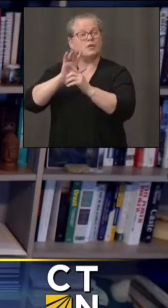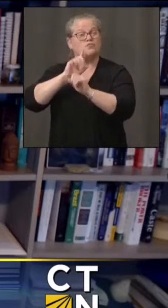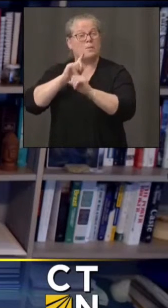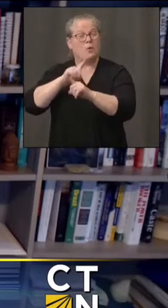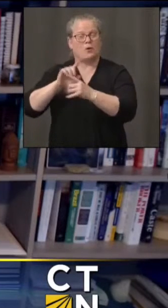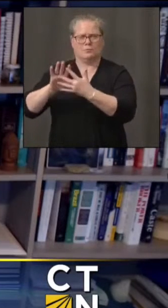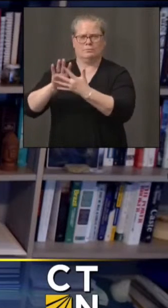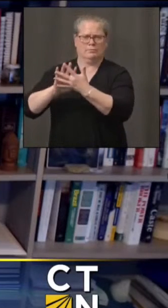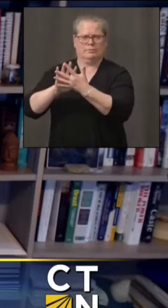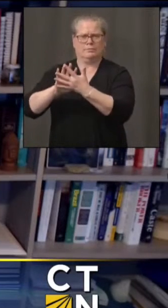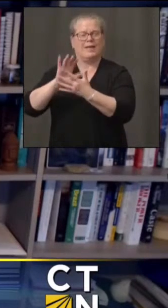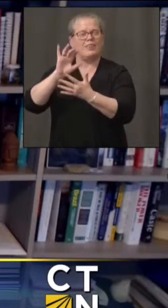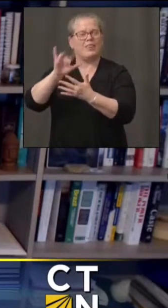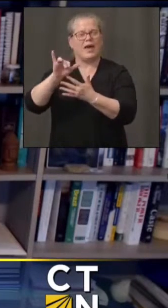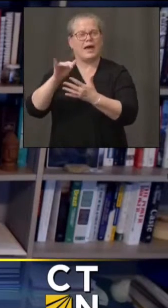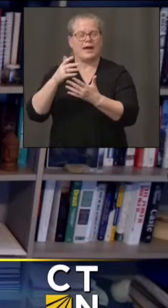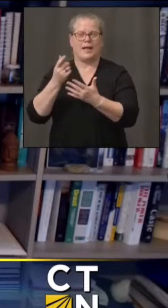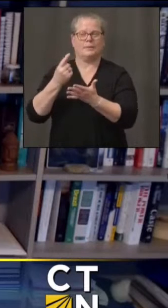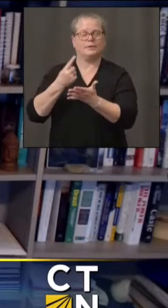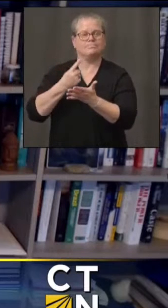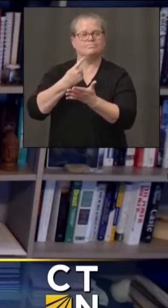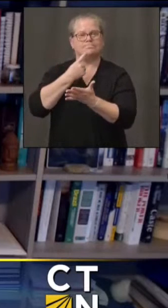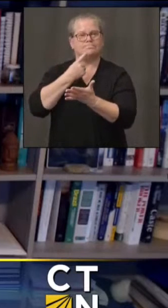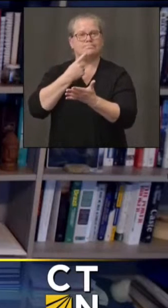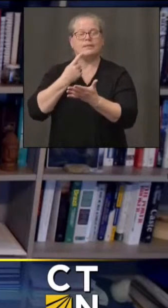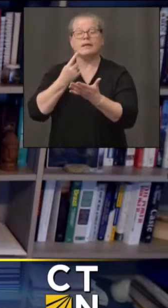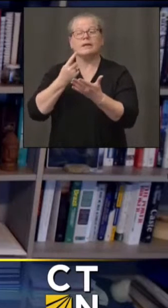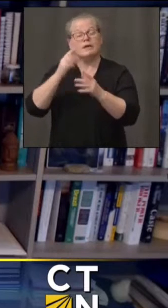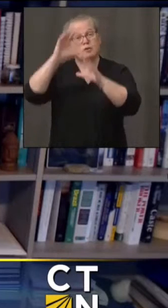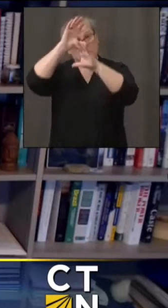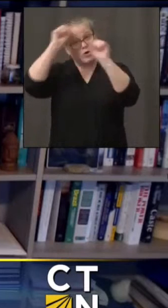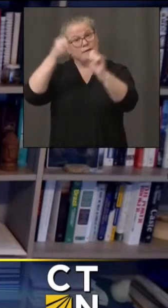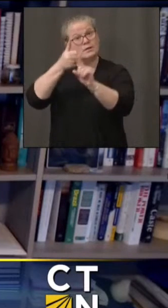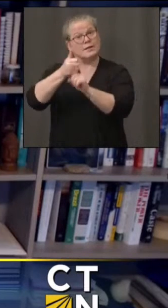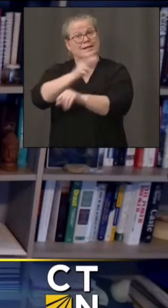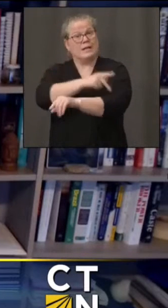that had elements beyond,